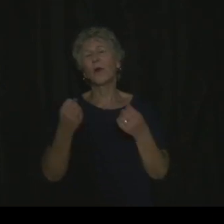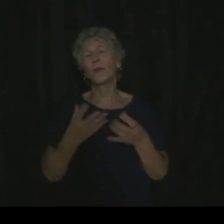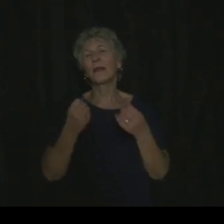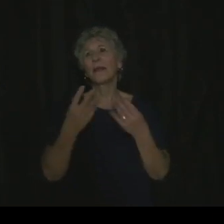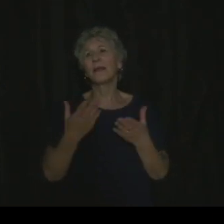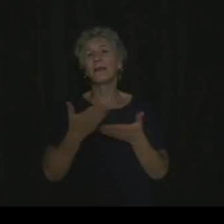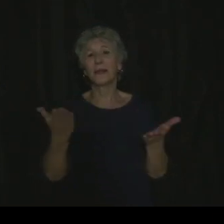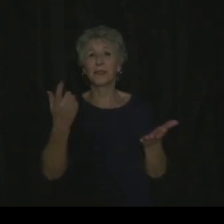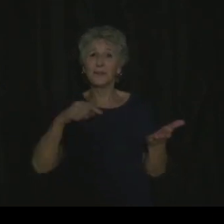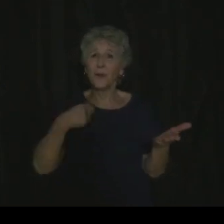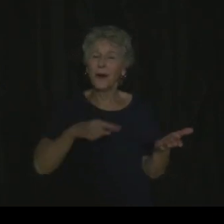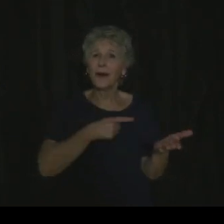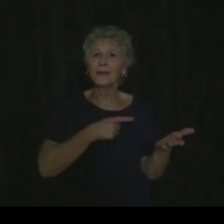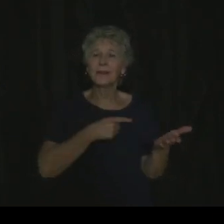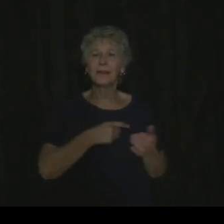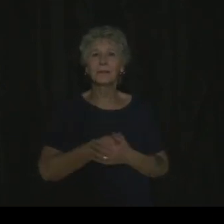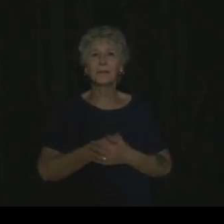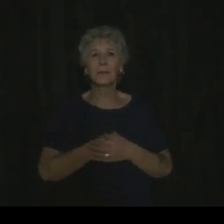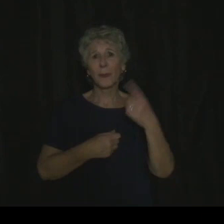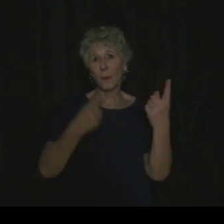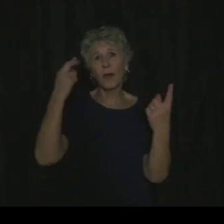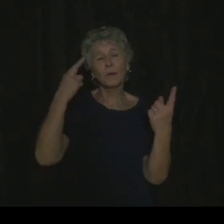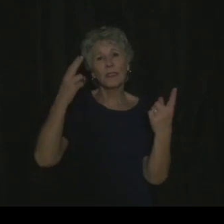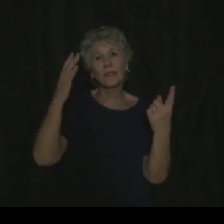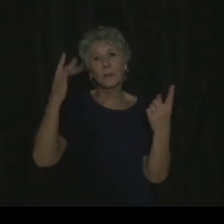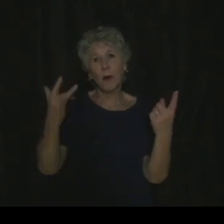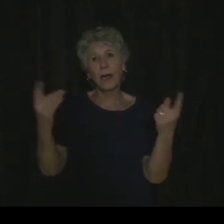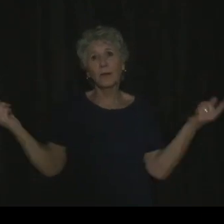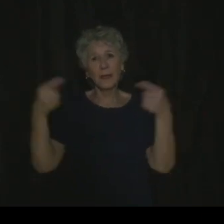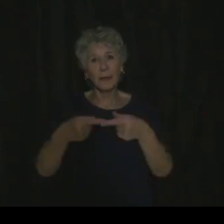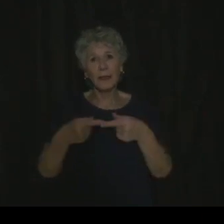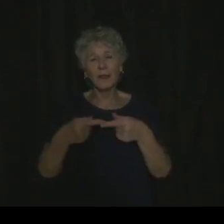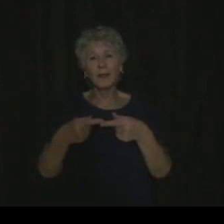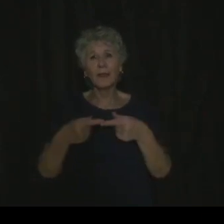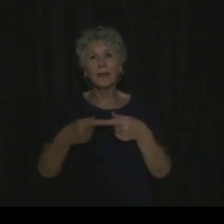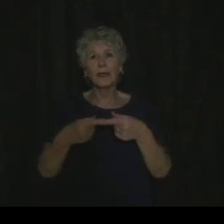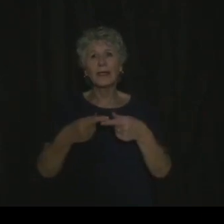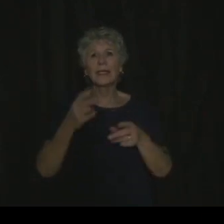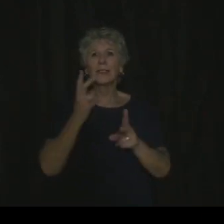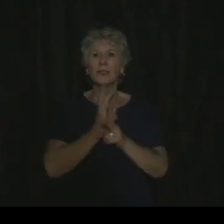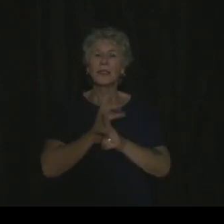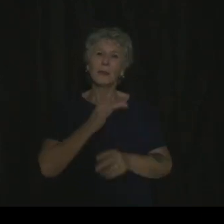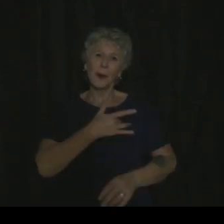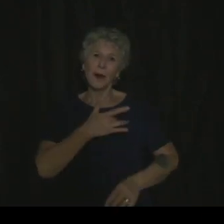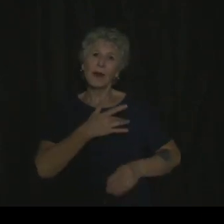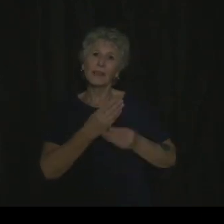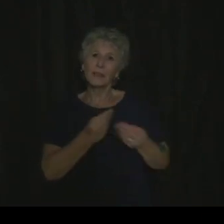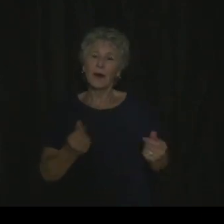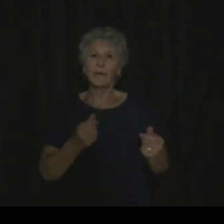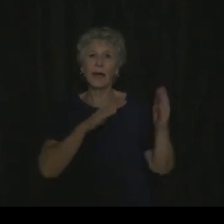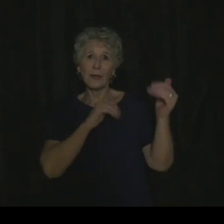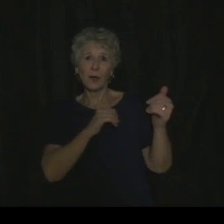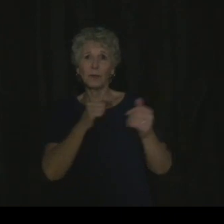And one of the primary reasons why we come together every week is to keep our hearts from hardening. And I hope 2024